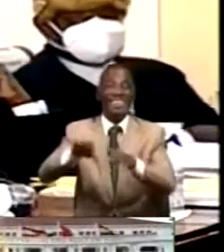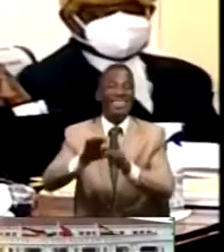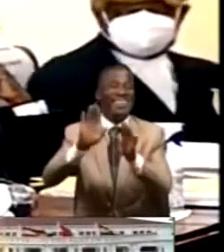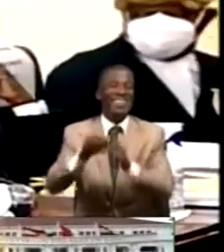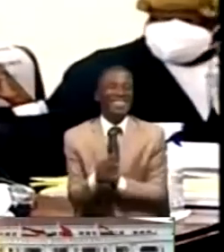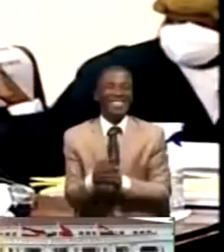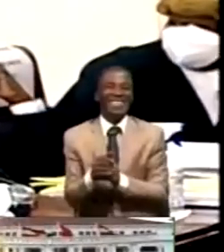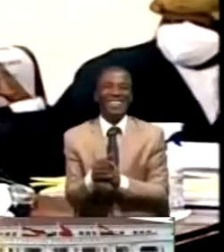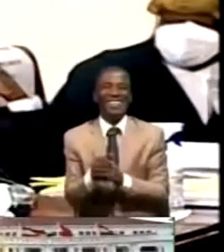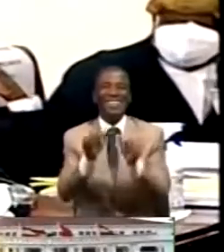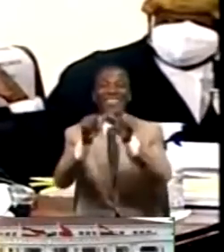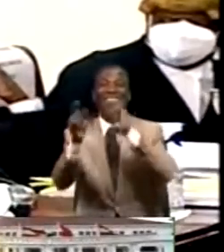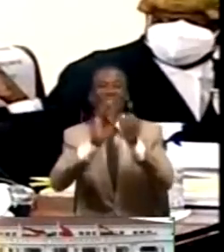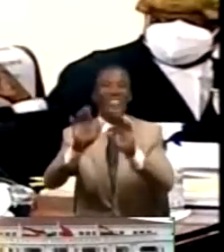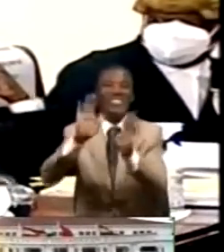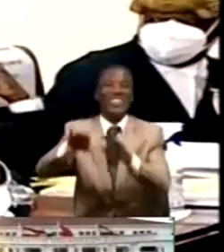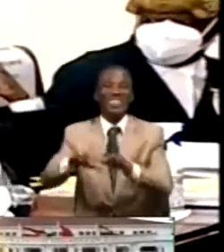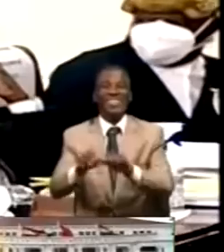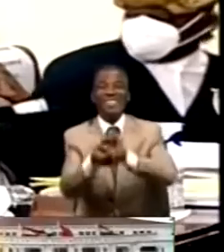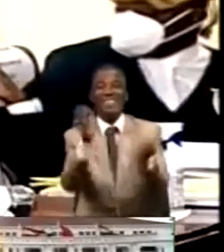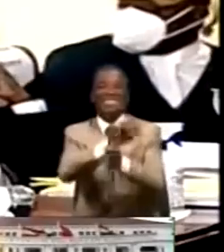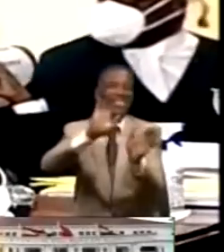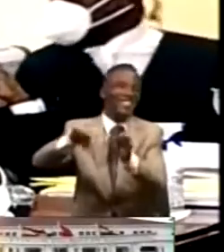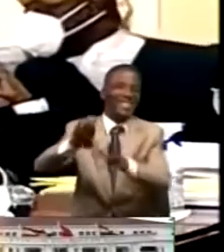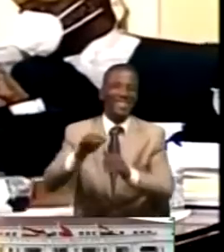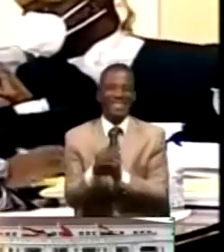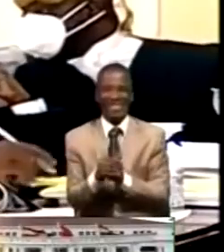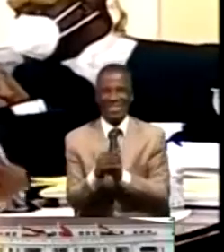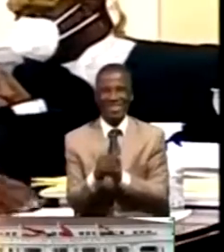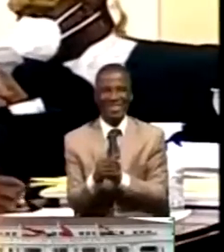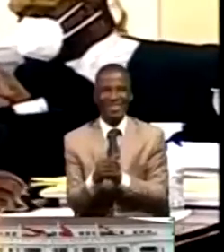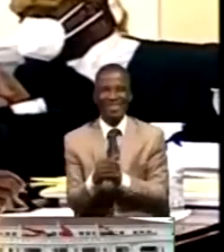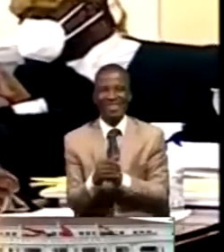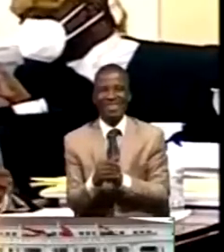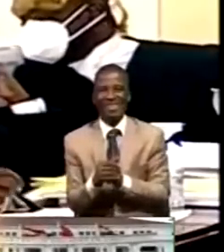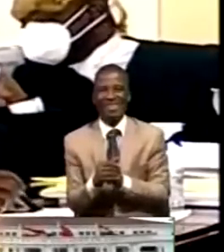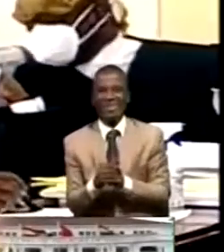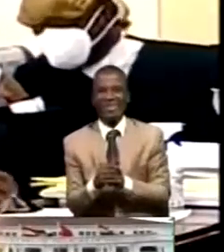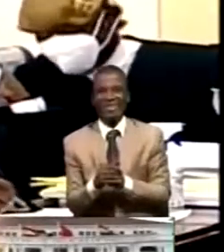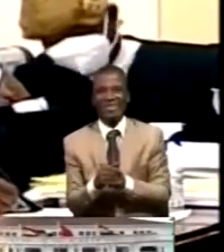Now, in your evidence in chief,